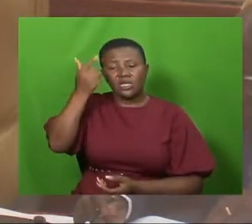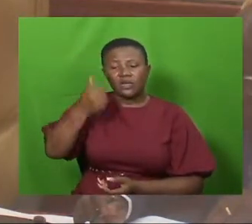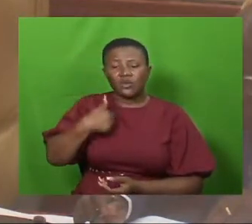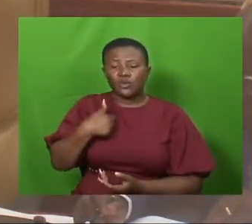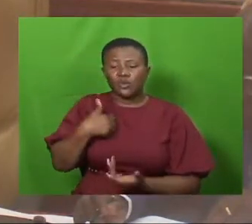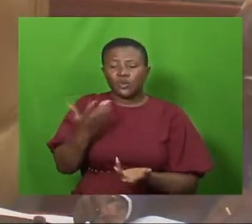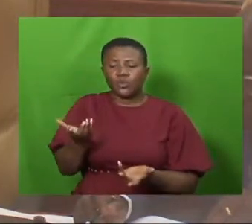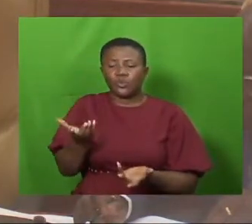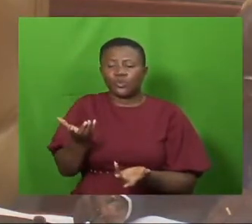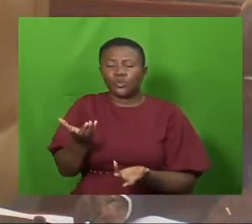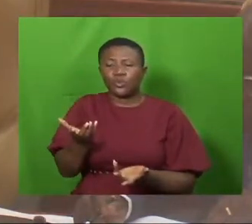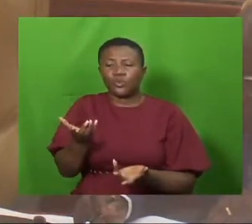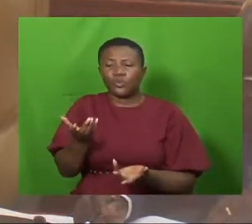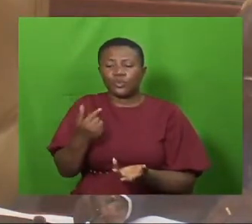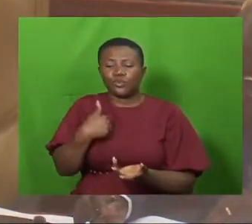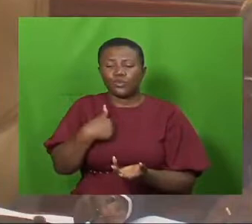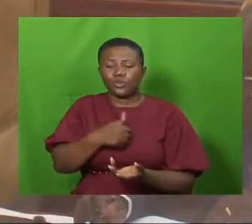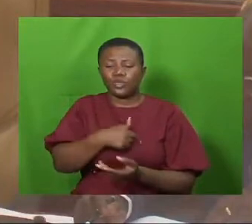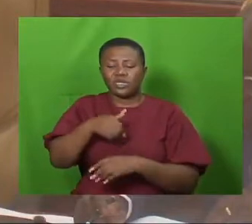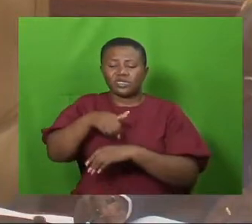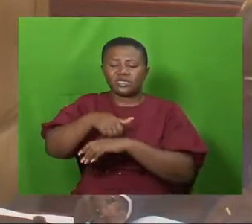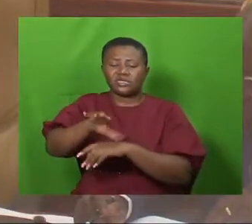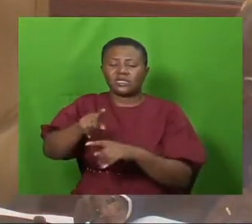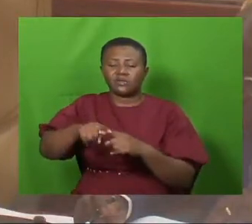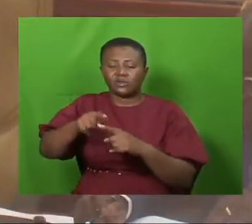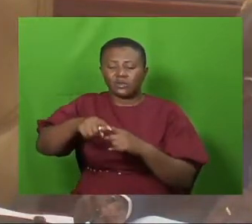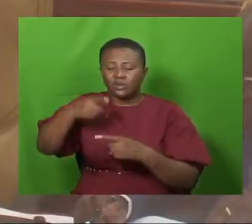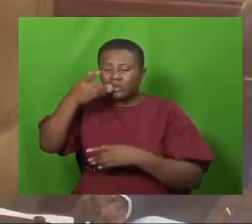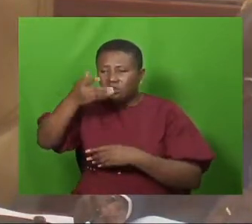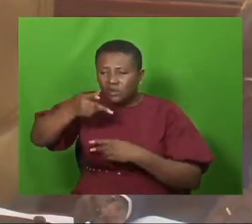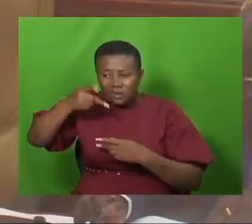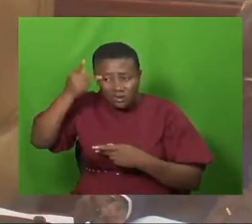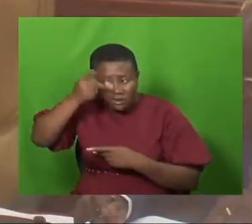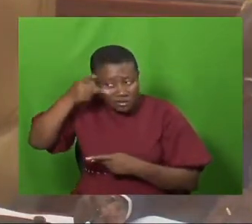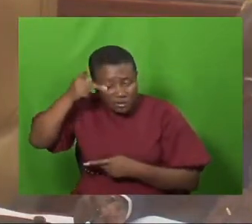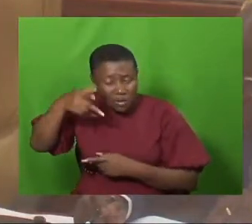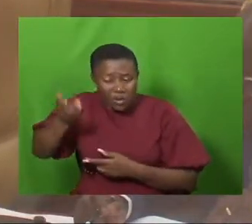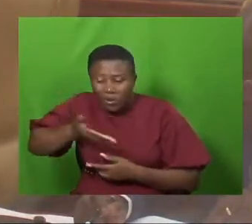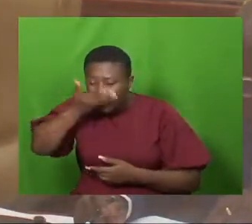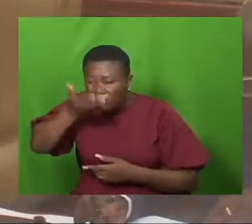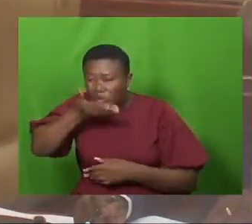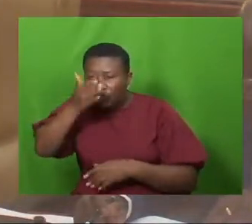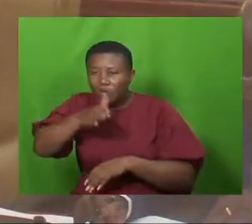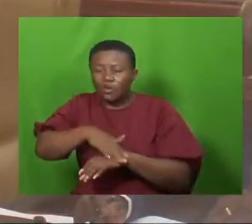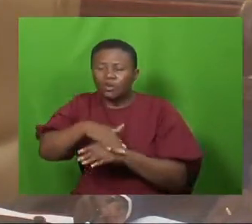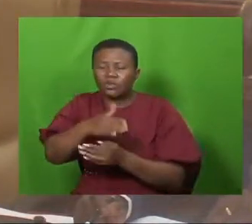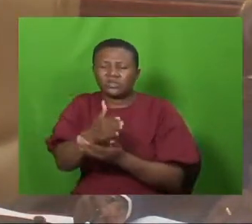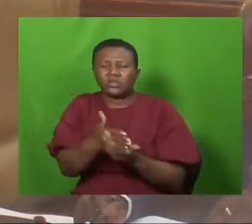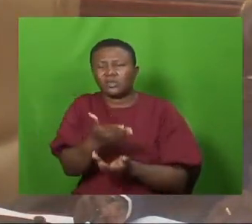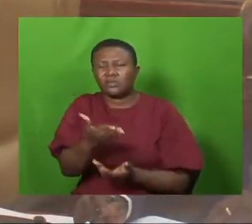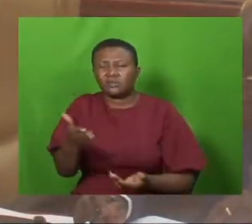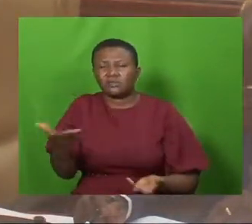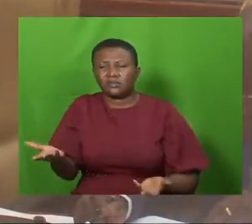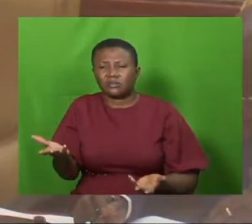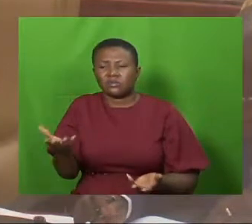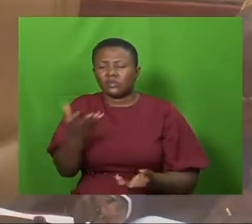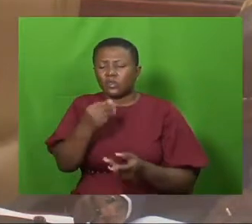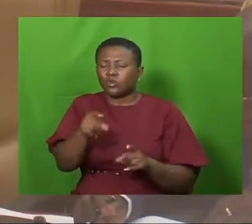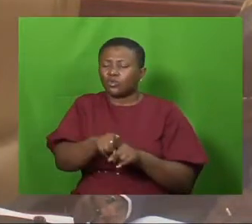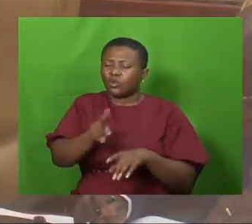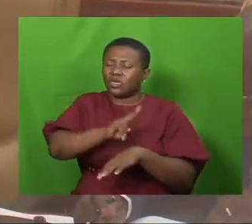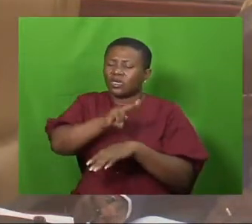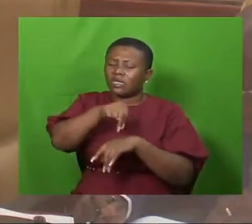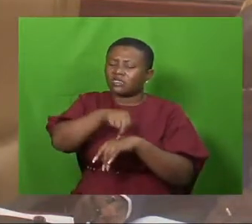breasts? But that is the mentality. It's the same mentality which caused them to oppose the National ID project,